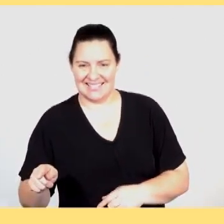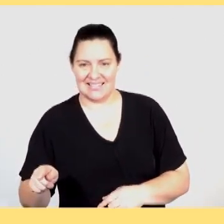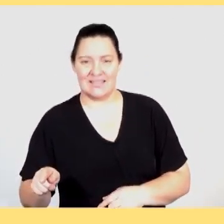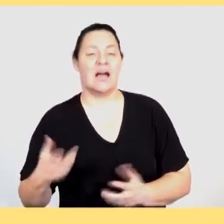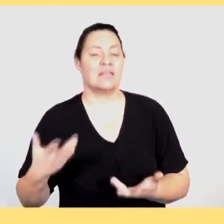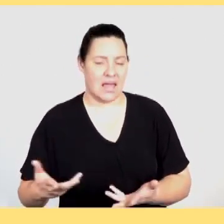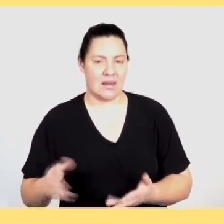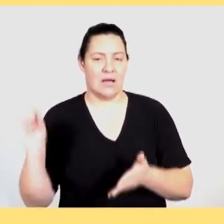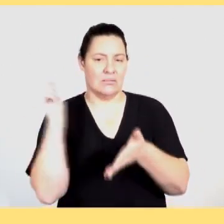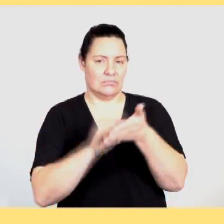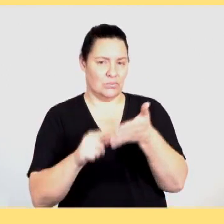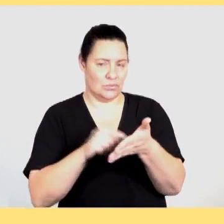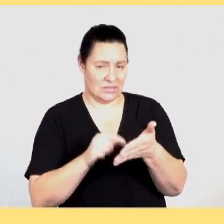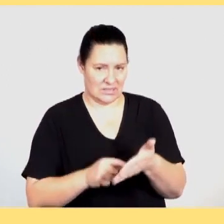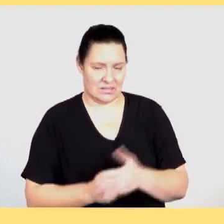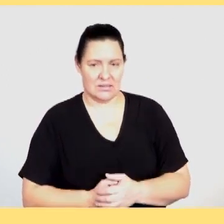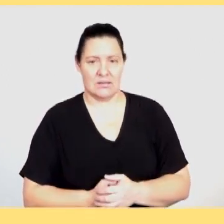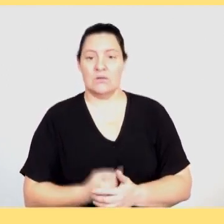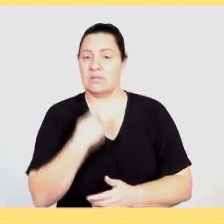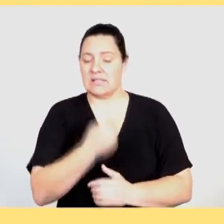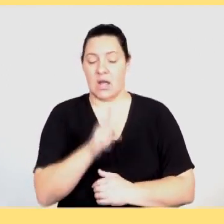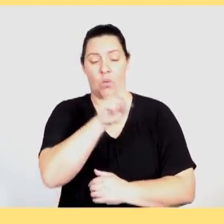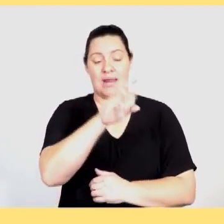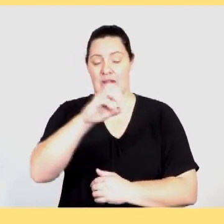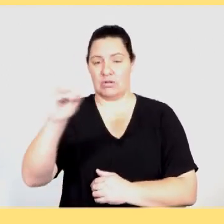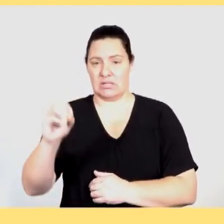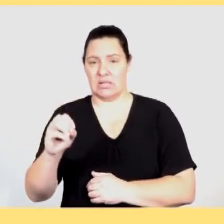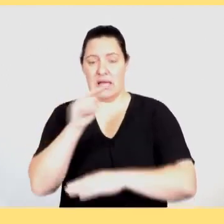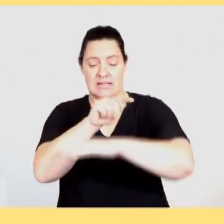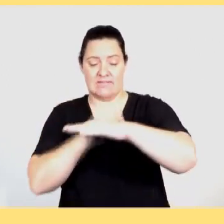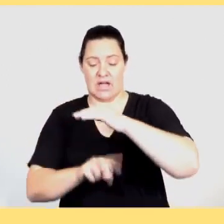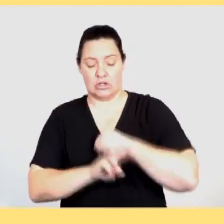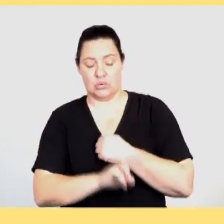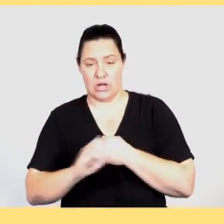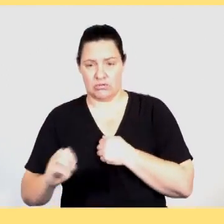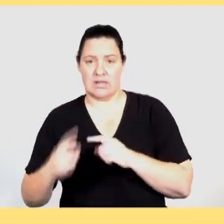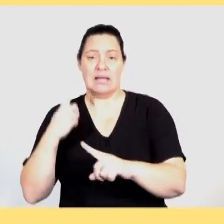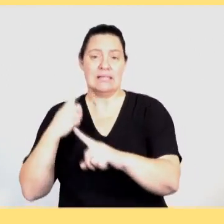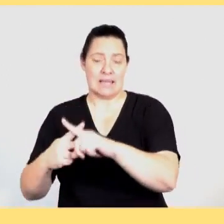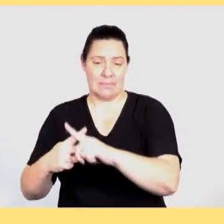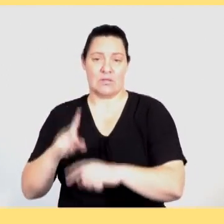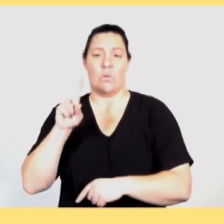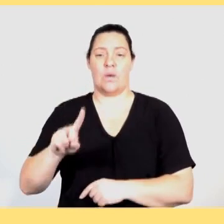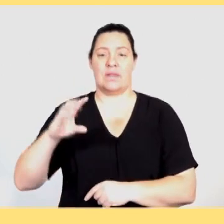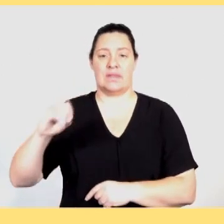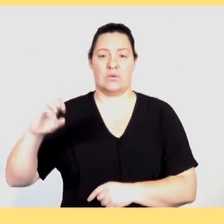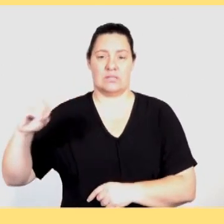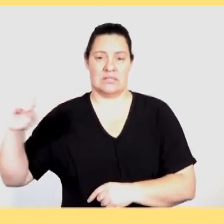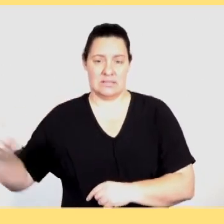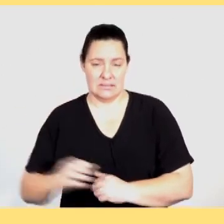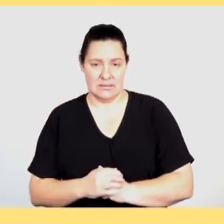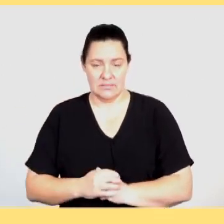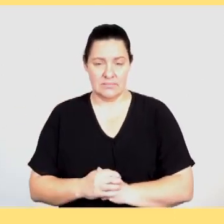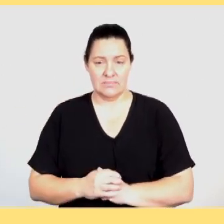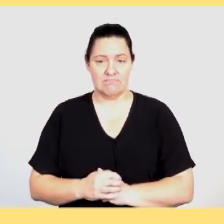rands. And then quickly punch that in your calculator. You are now saying 100 over 200. Multiply that